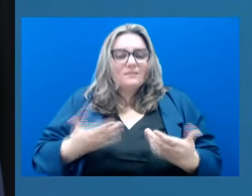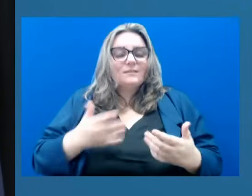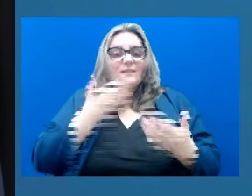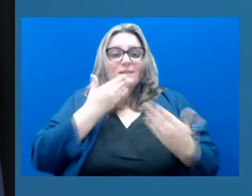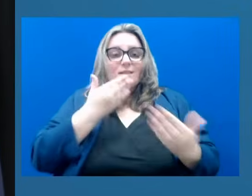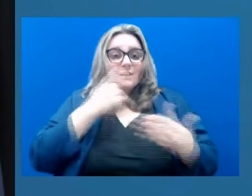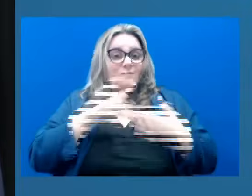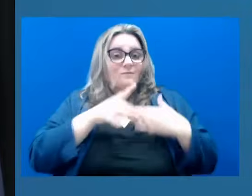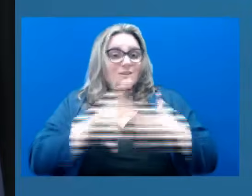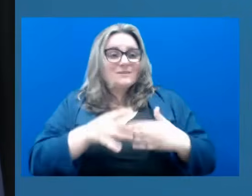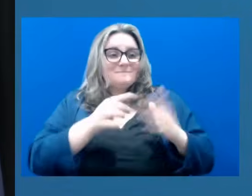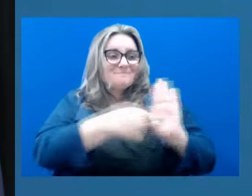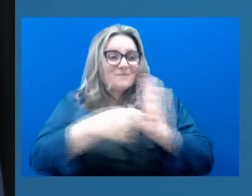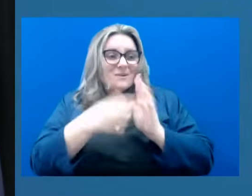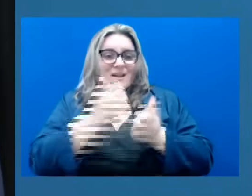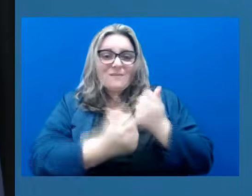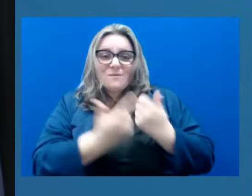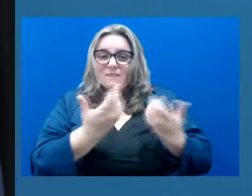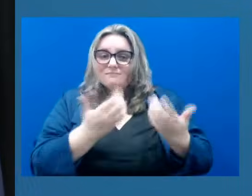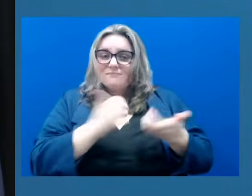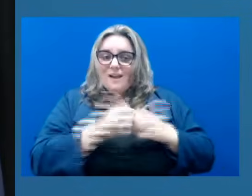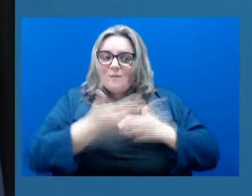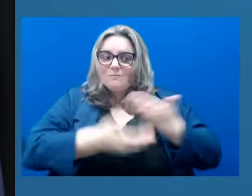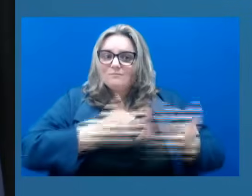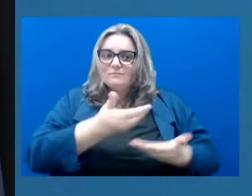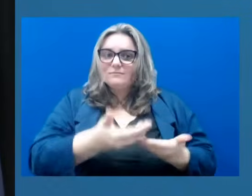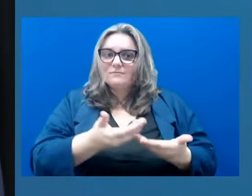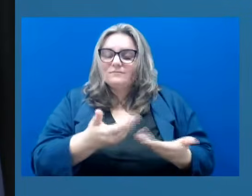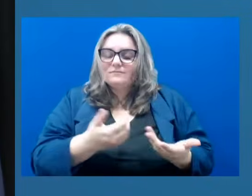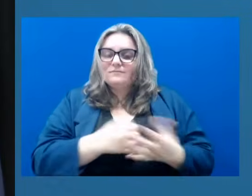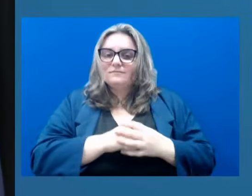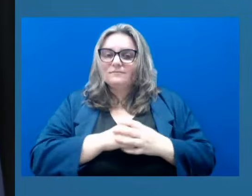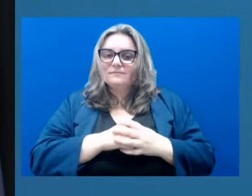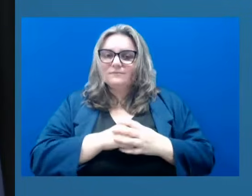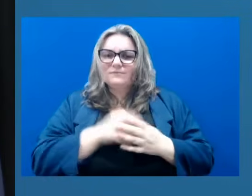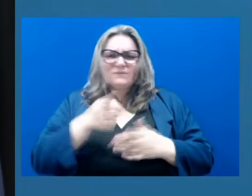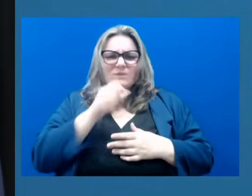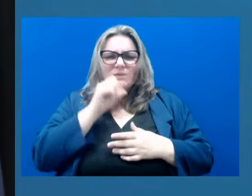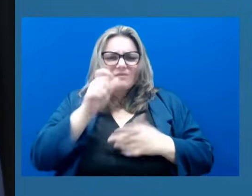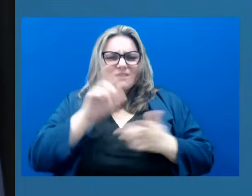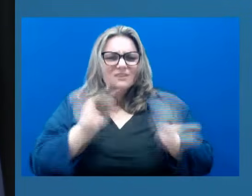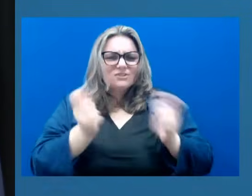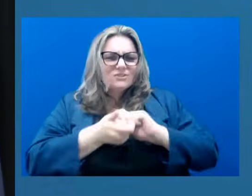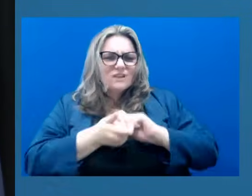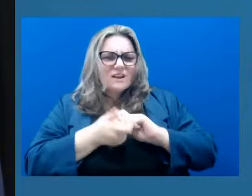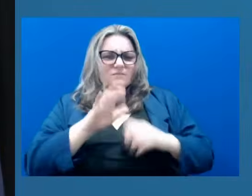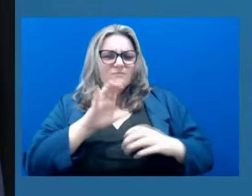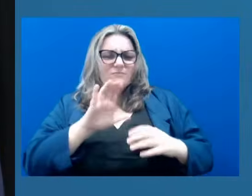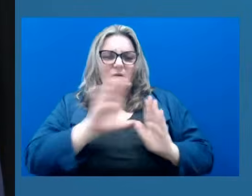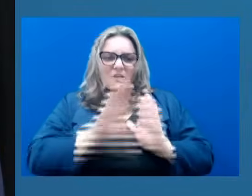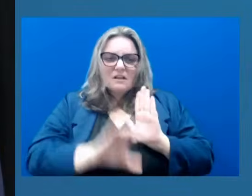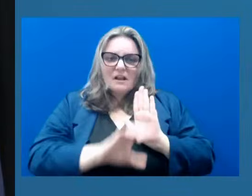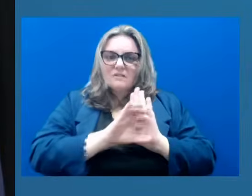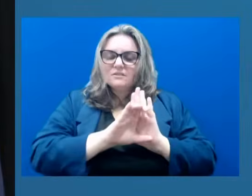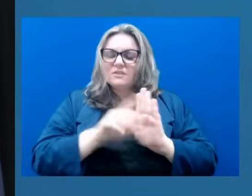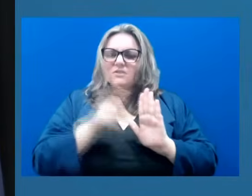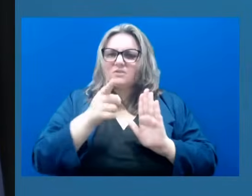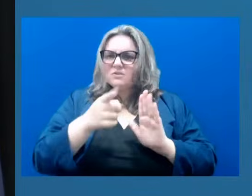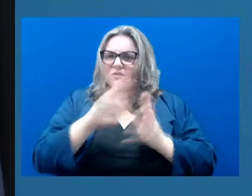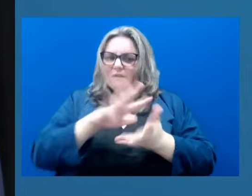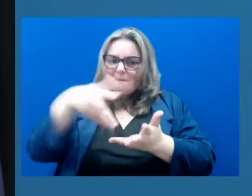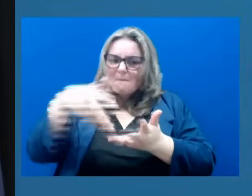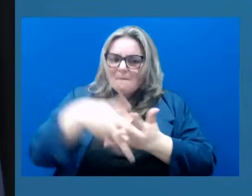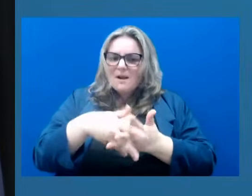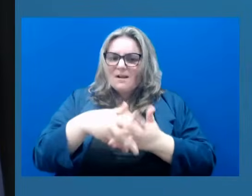you get out all over and talk about this. And you haven't changed your character. You've enriched your story. You've enriched your character